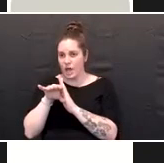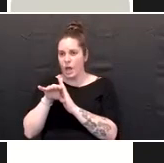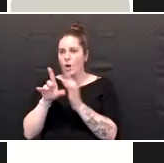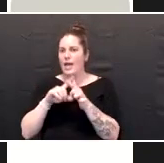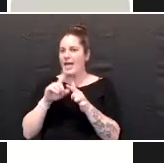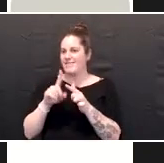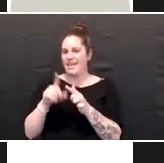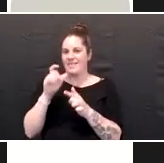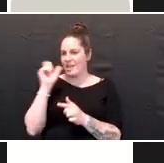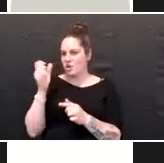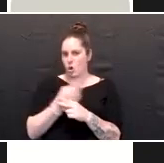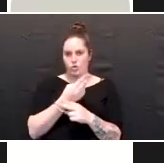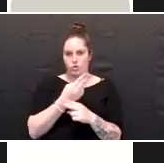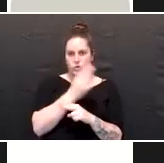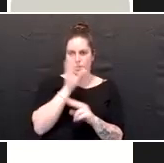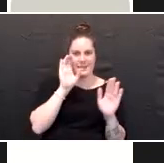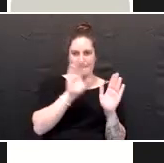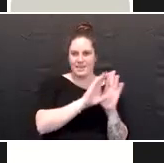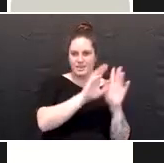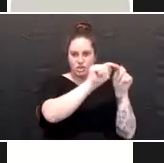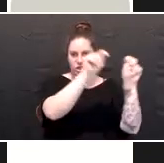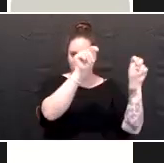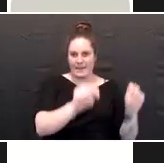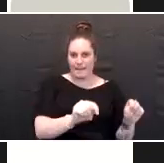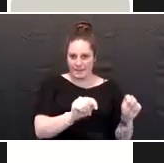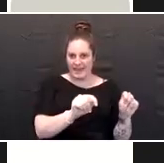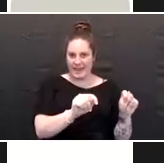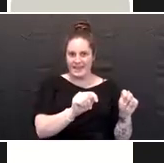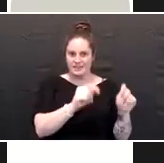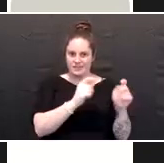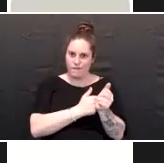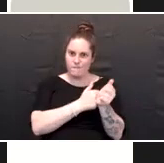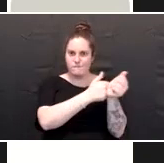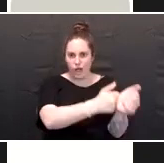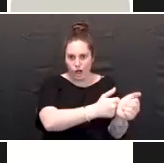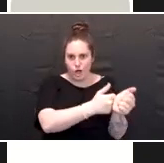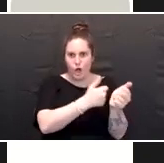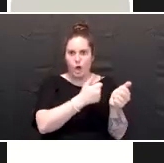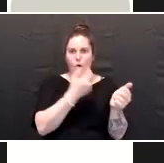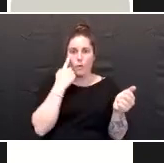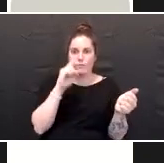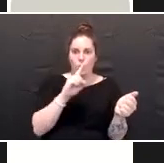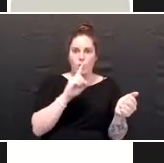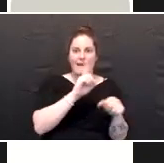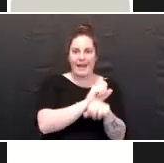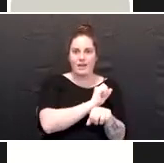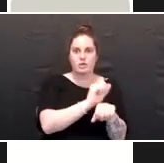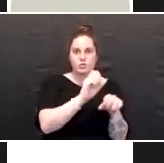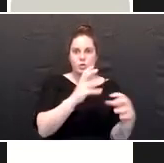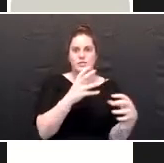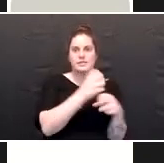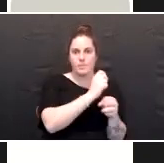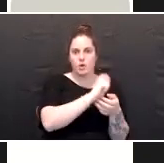don't go and use these picture templates to kind of help guide them on the layout for the actual summary.